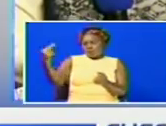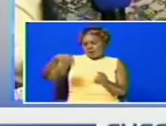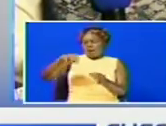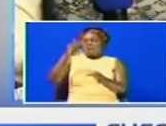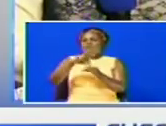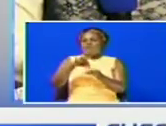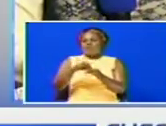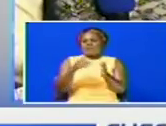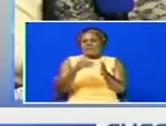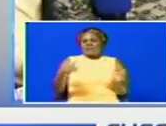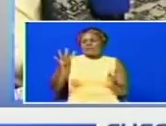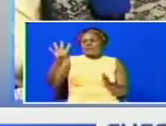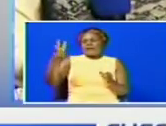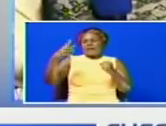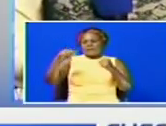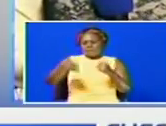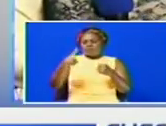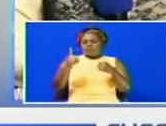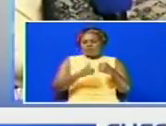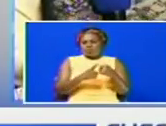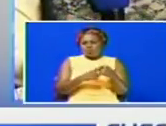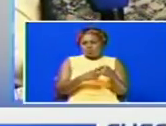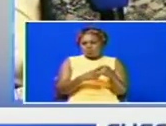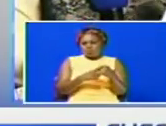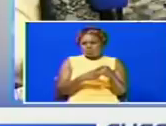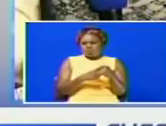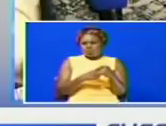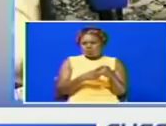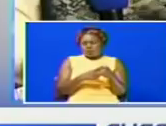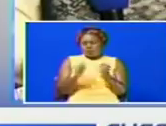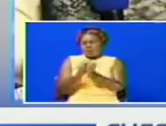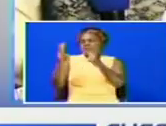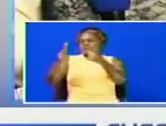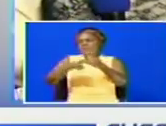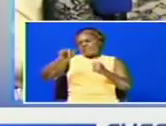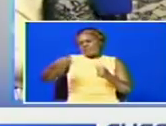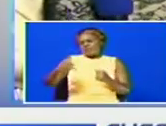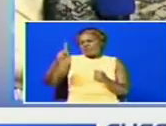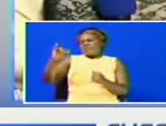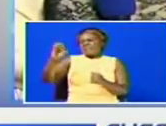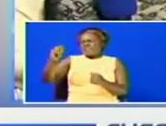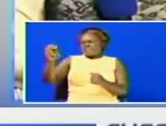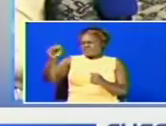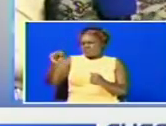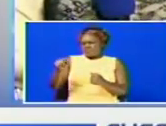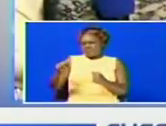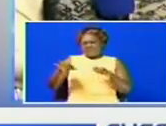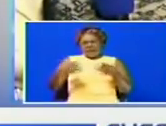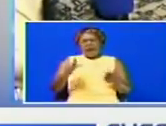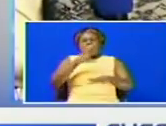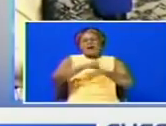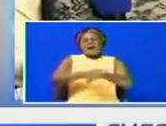vote against the 9.2 million registered voters in those 17,000 KEMS kits. And he says that's how they arrived